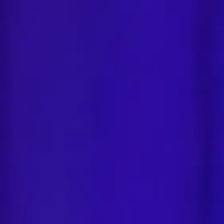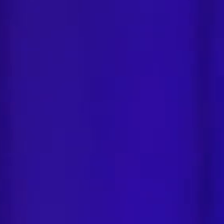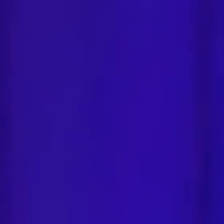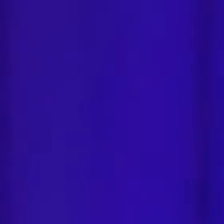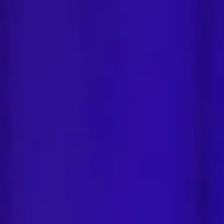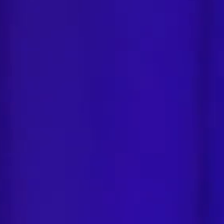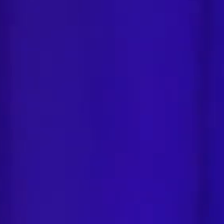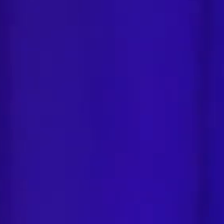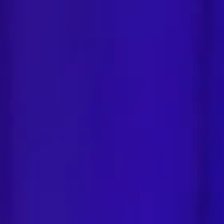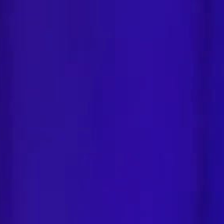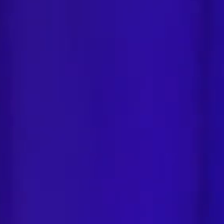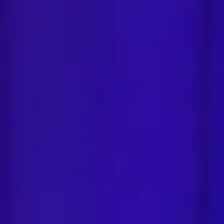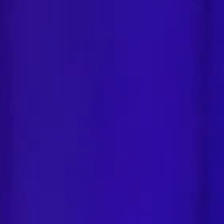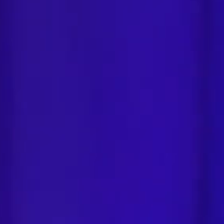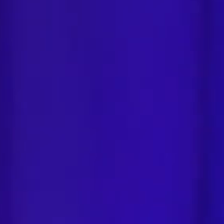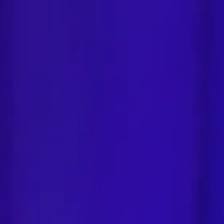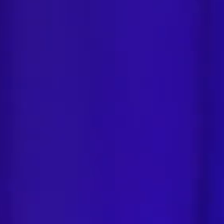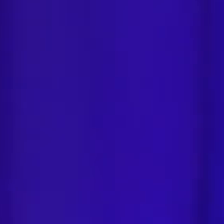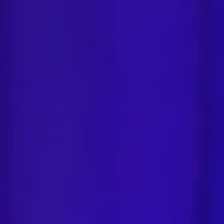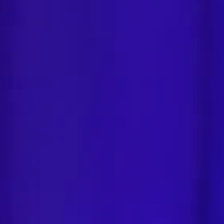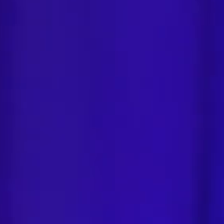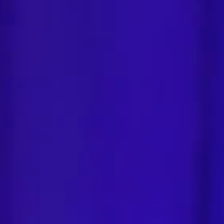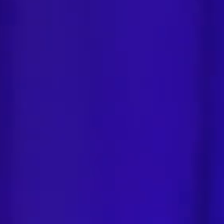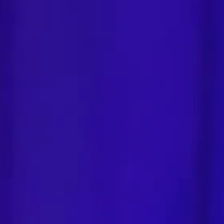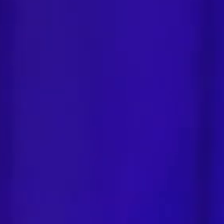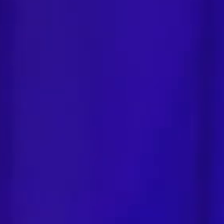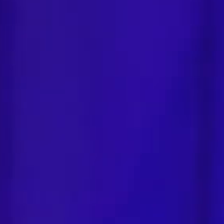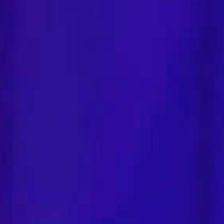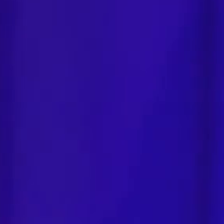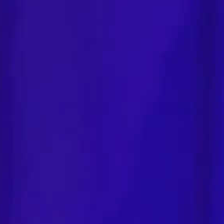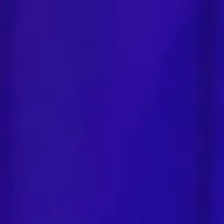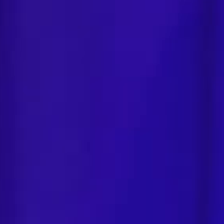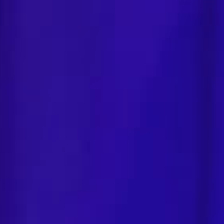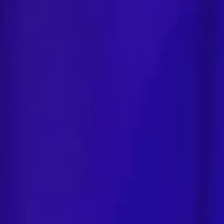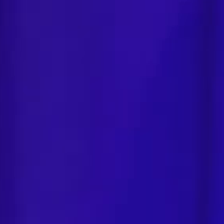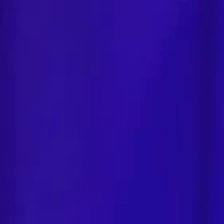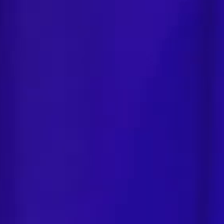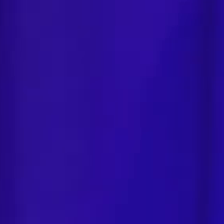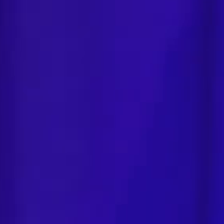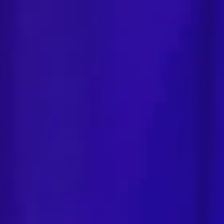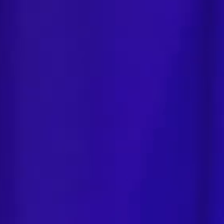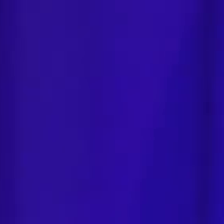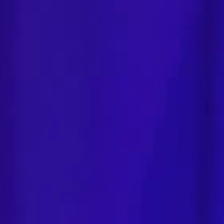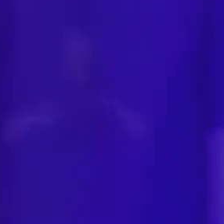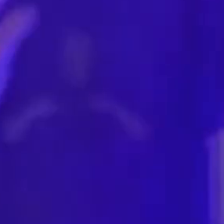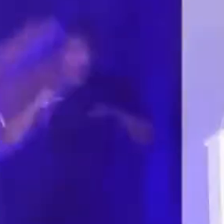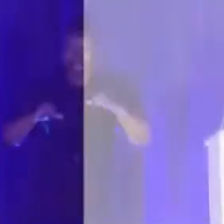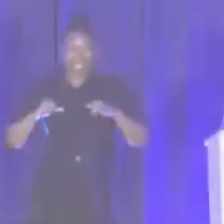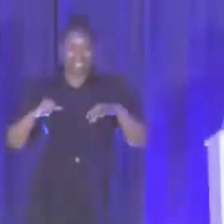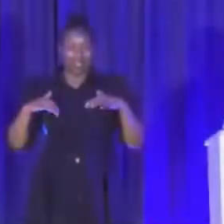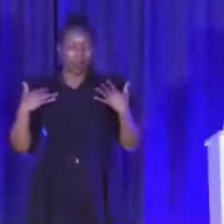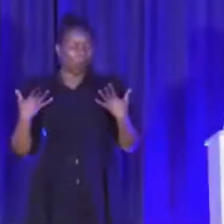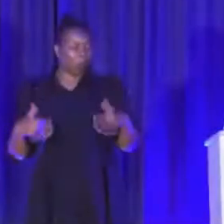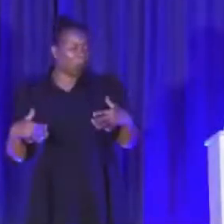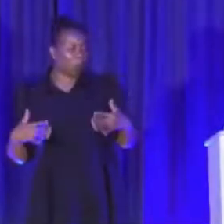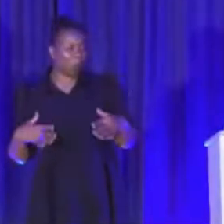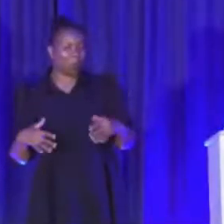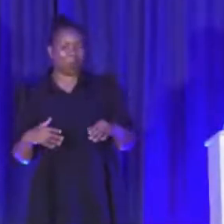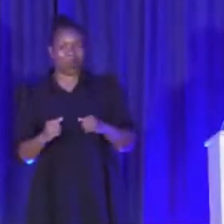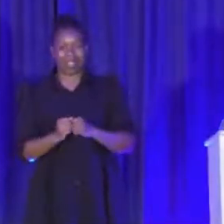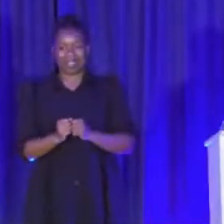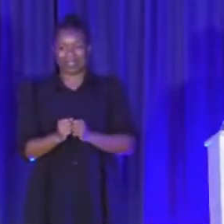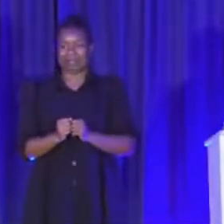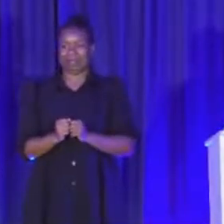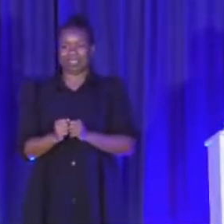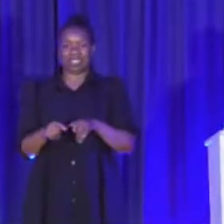It's really an honor after that magnificent performance, this vibrancy,